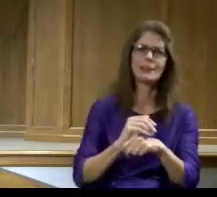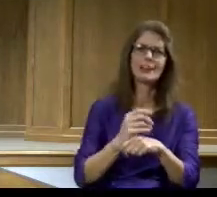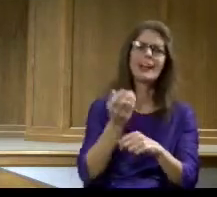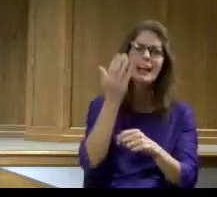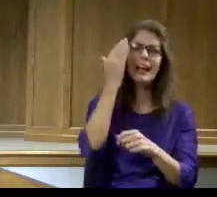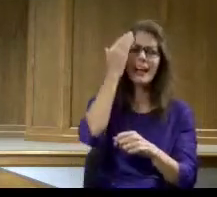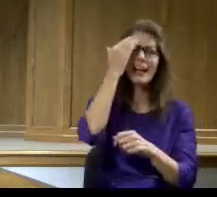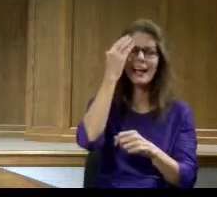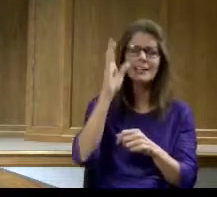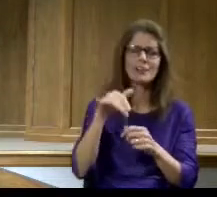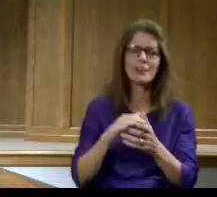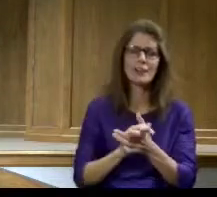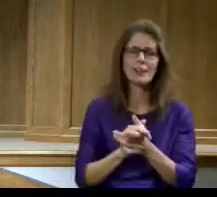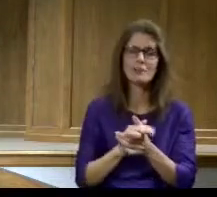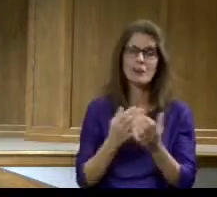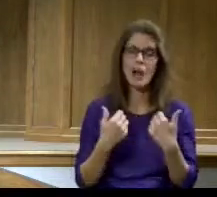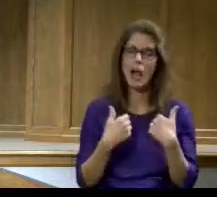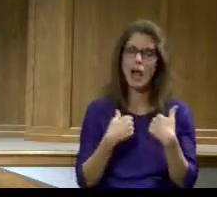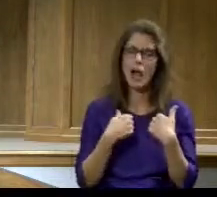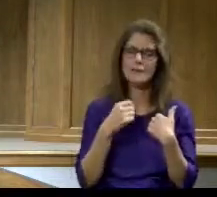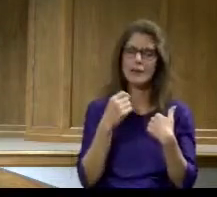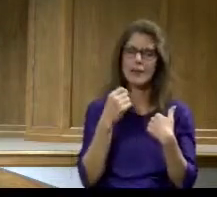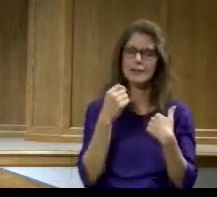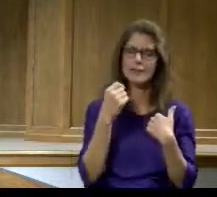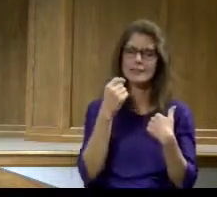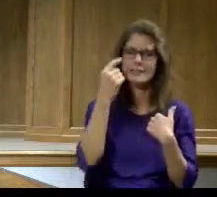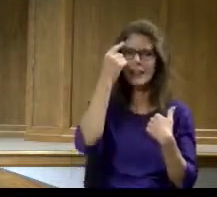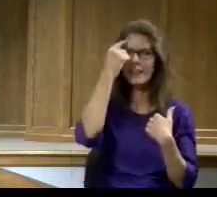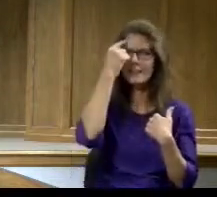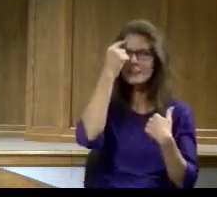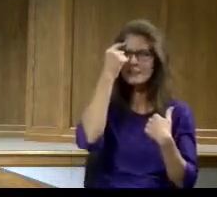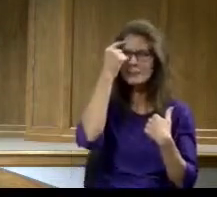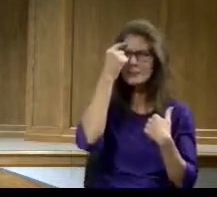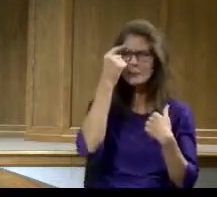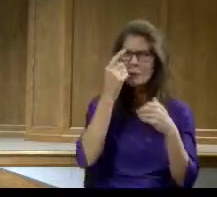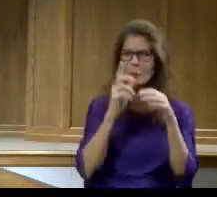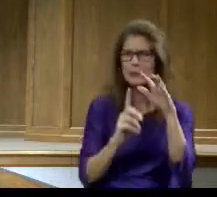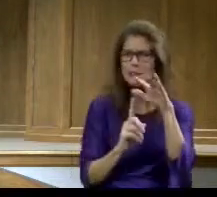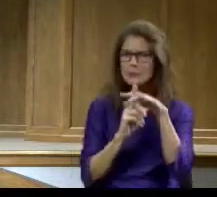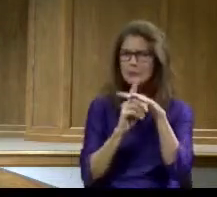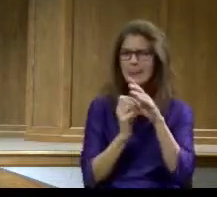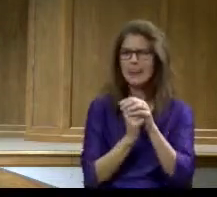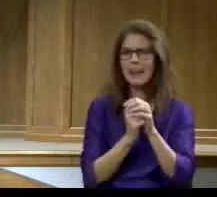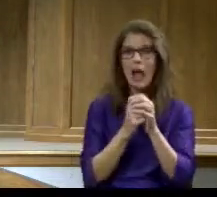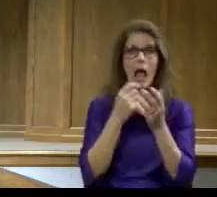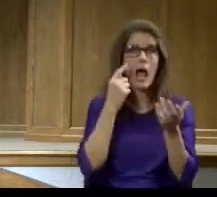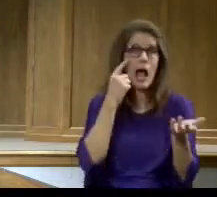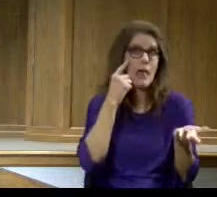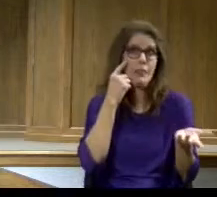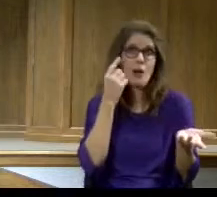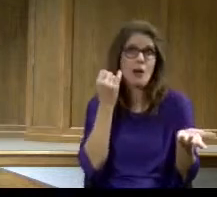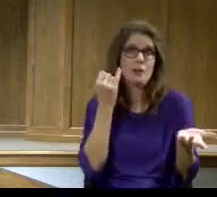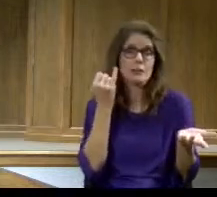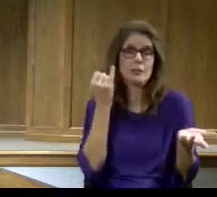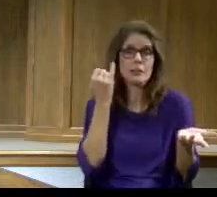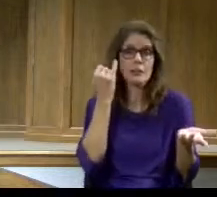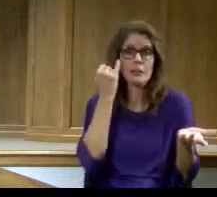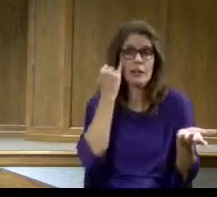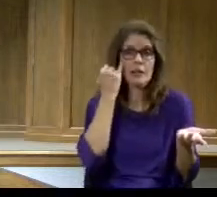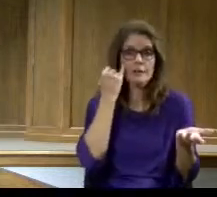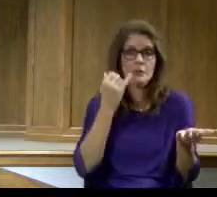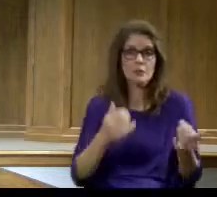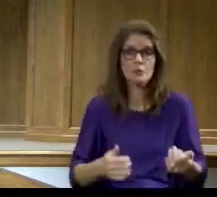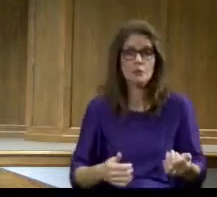But you see, I had this question even as a little guy. I kind of thought that if you lived right, things pretty